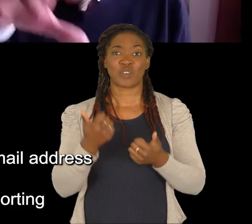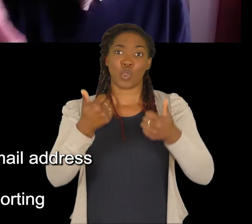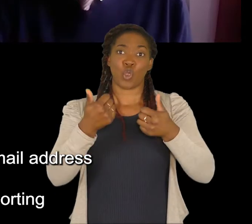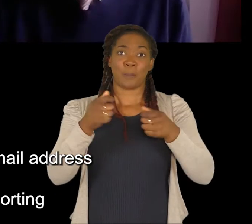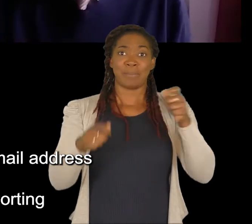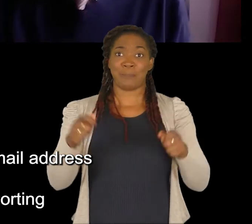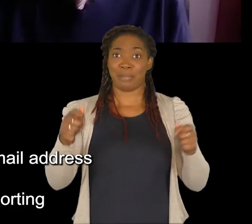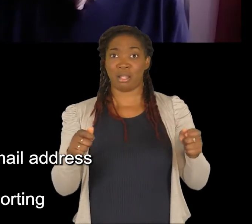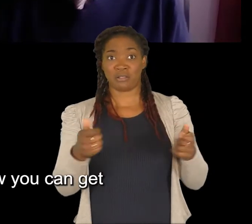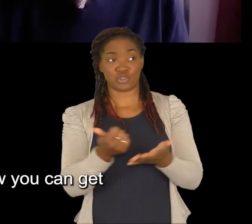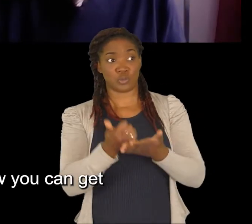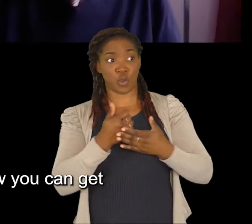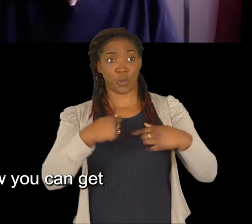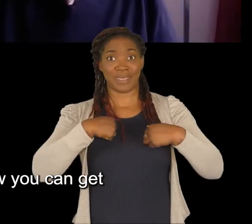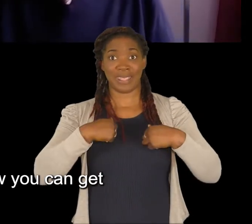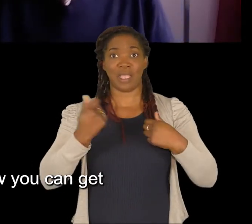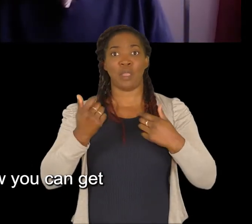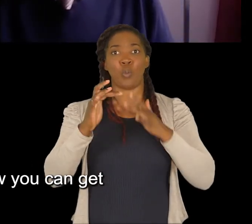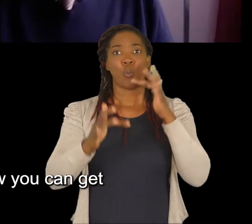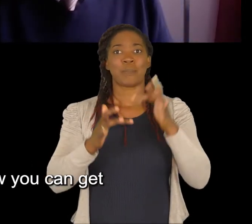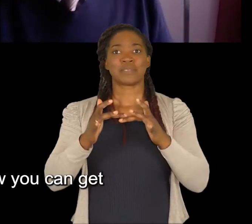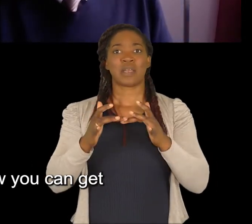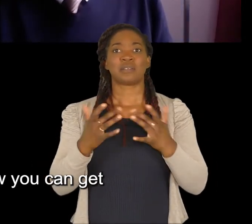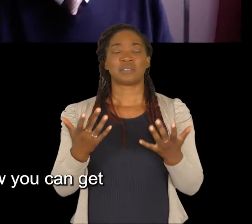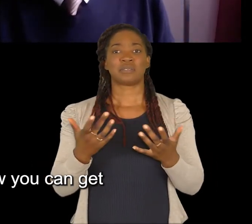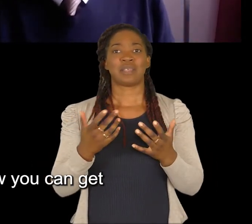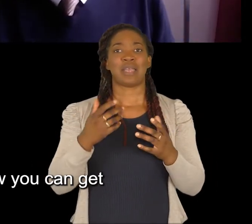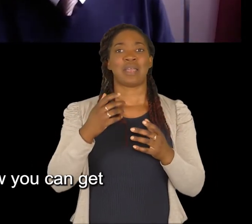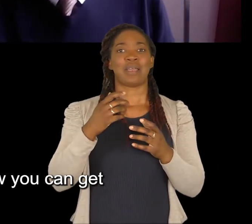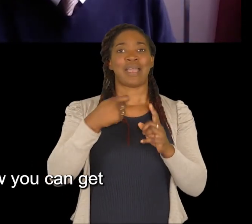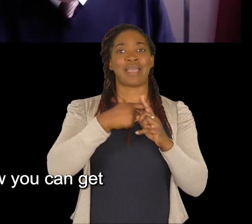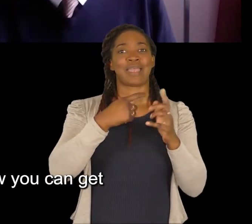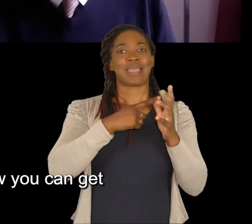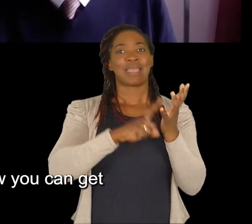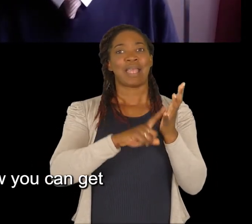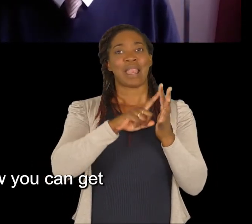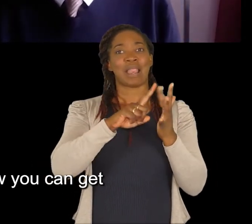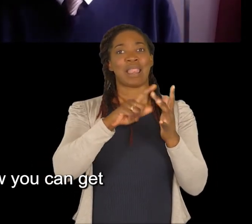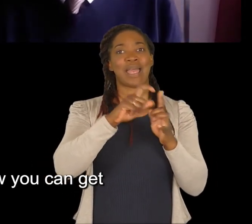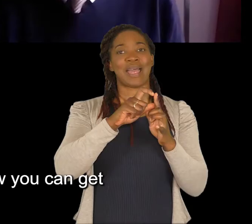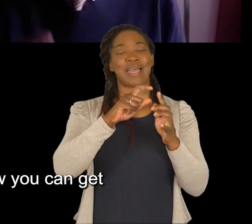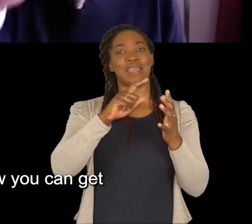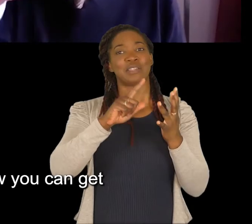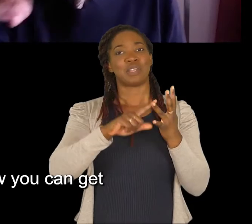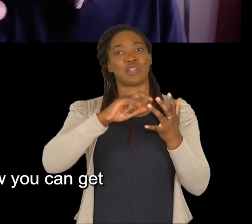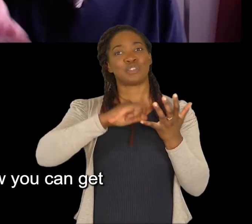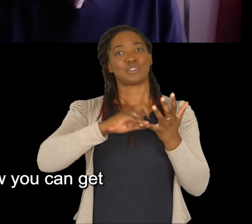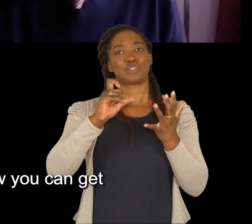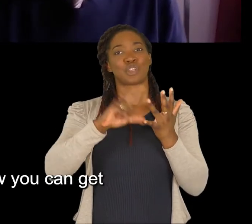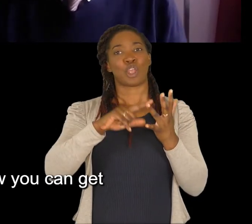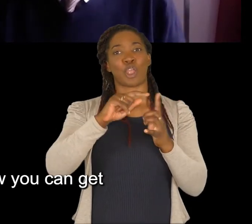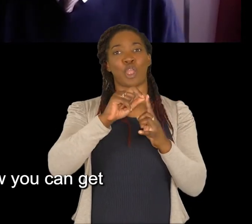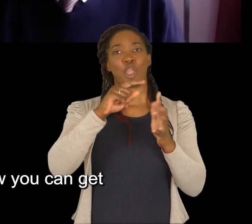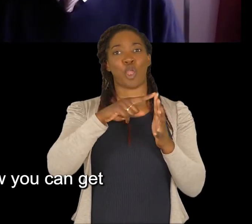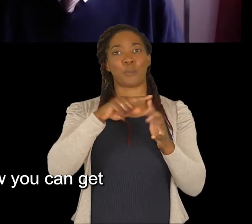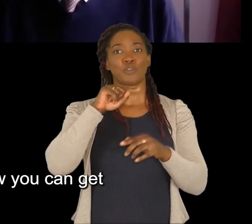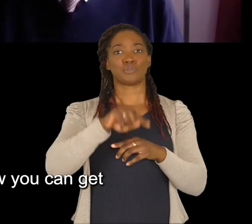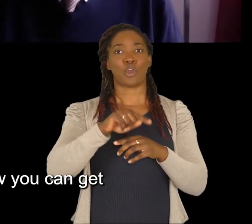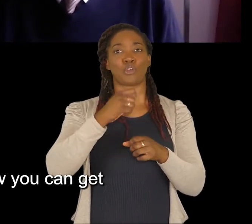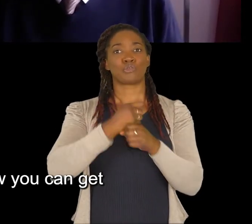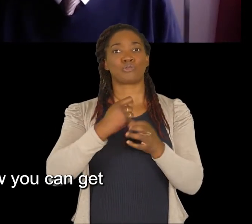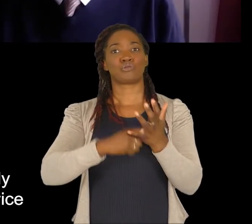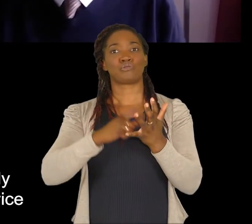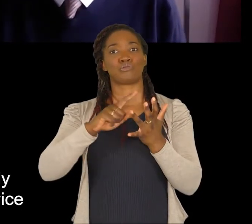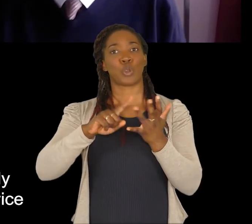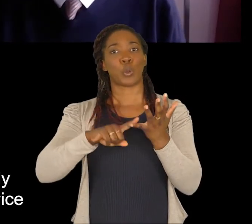have good people around me supporting me. Our website is, you know, kaleidoscope.group. you can get in touch through us that